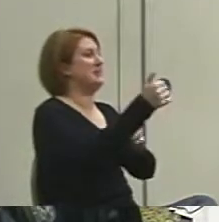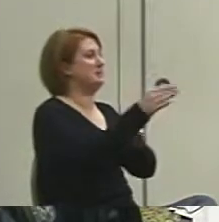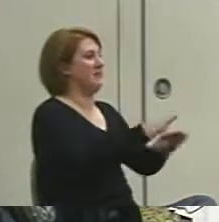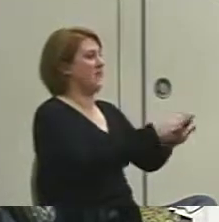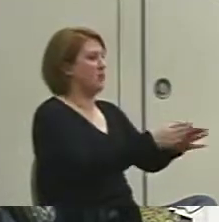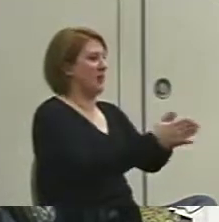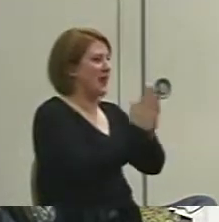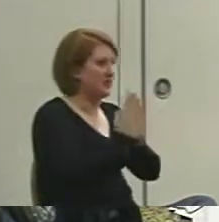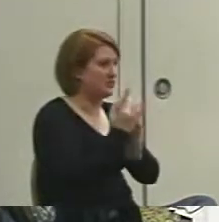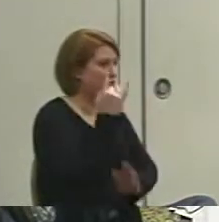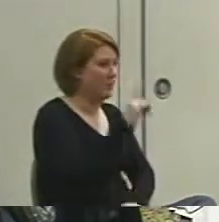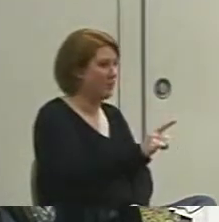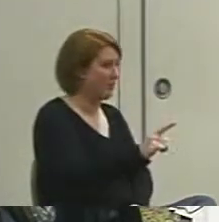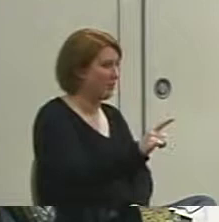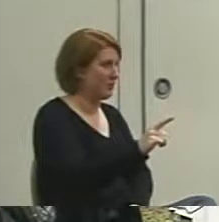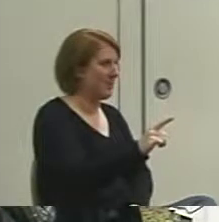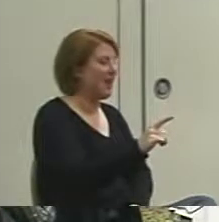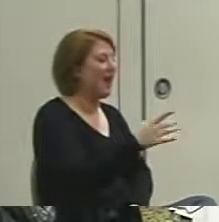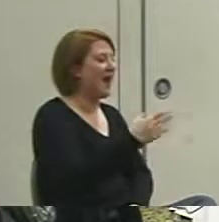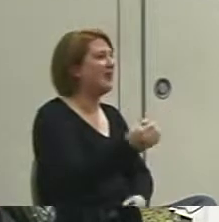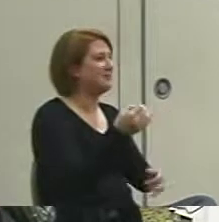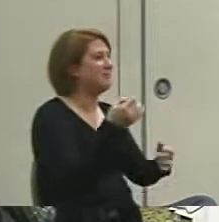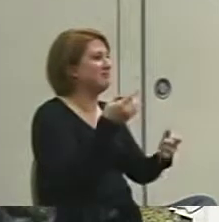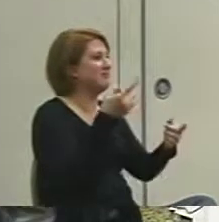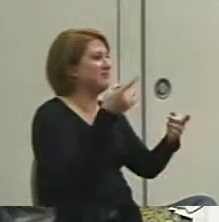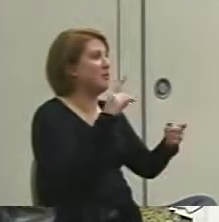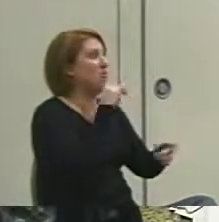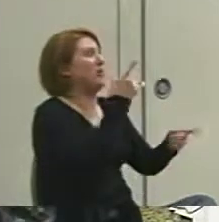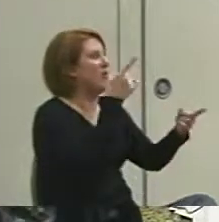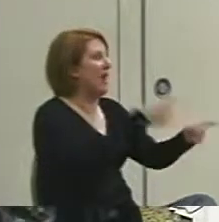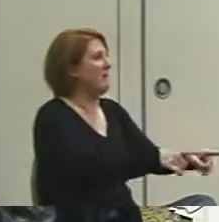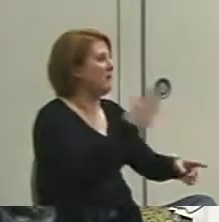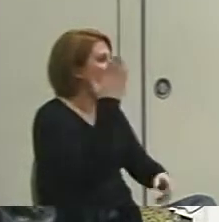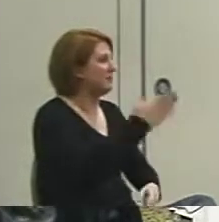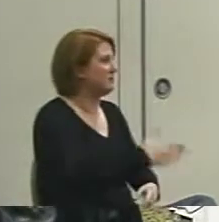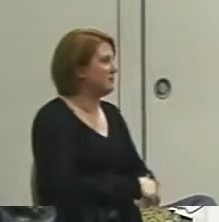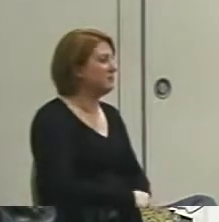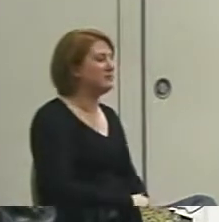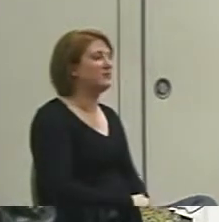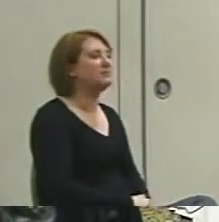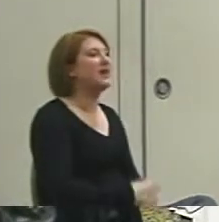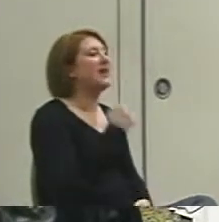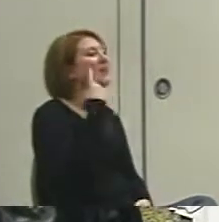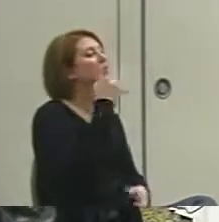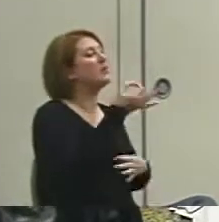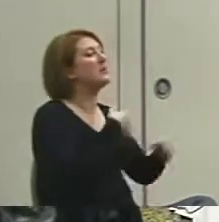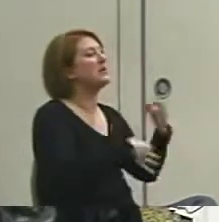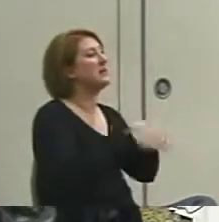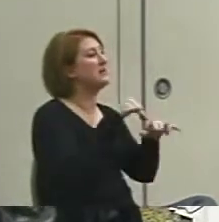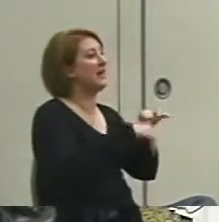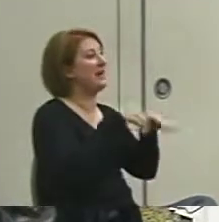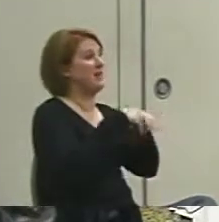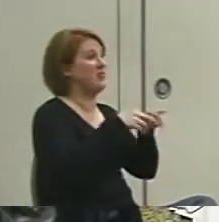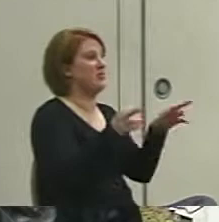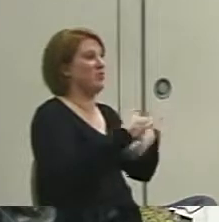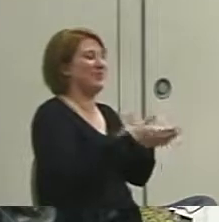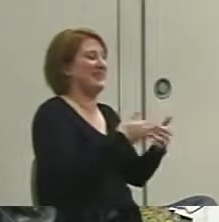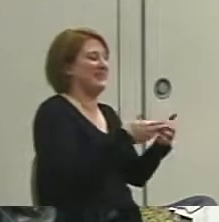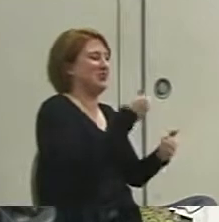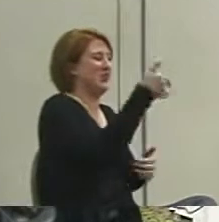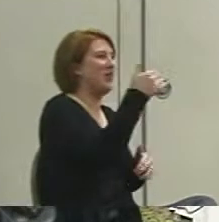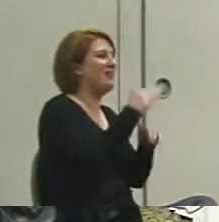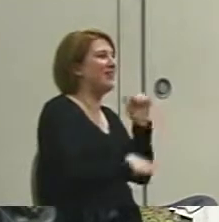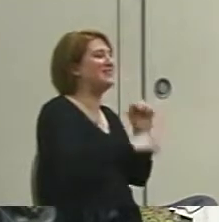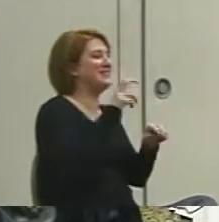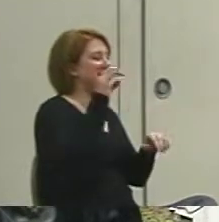ask for and have it happen? I think your replacement of staying in the room is going to be easier to achieve